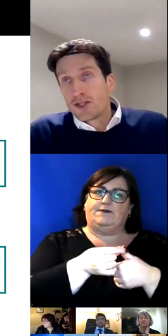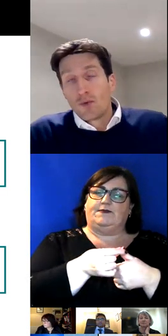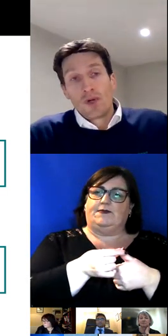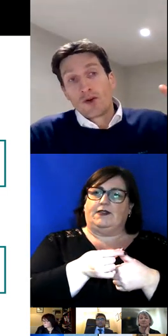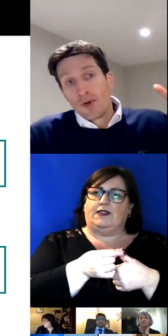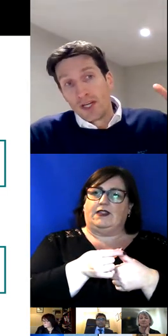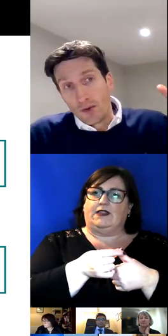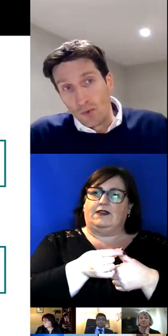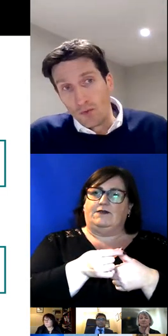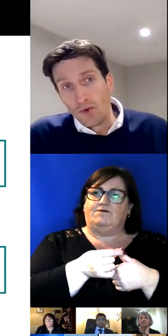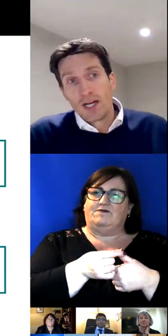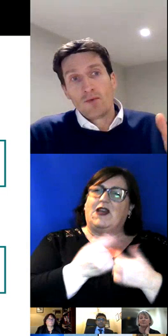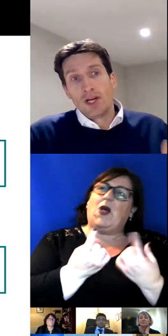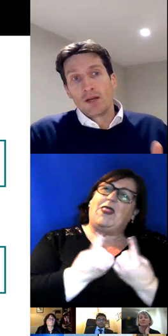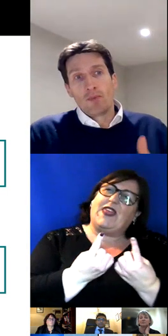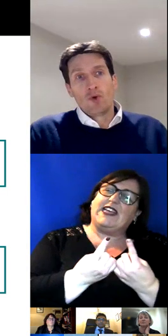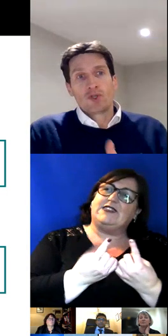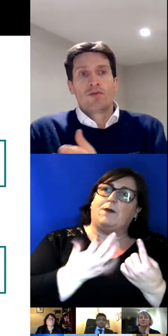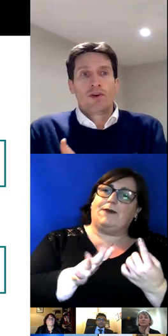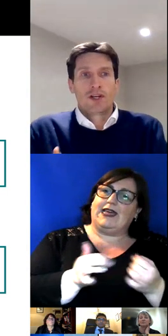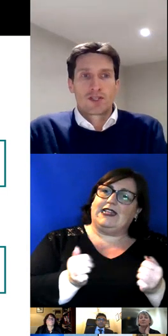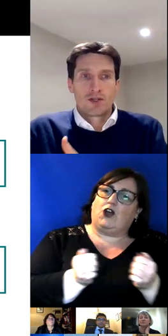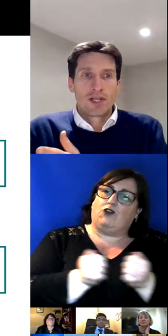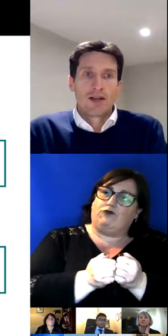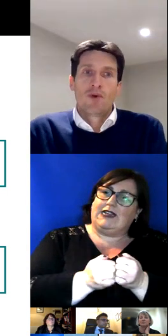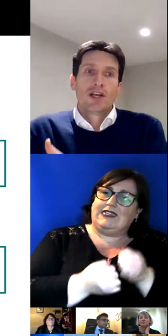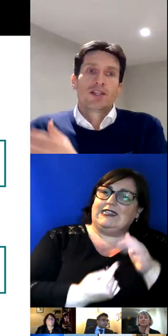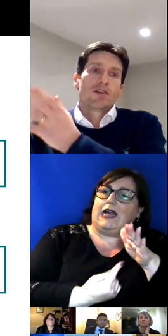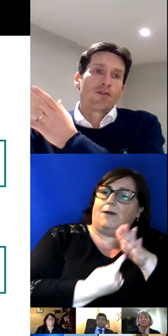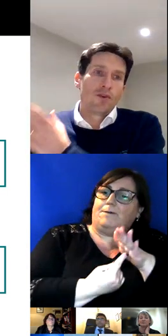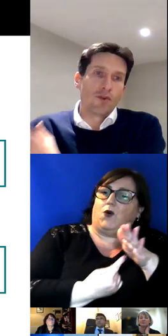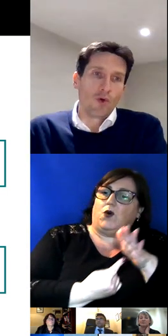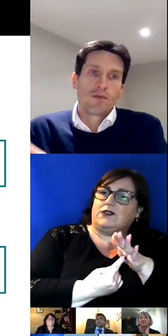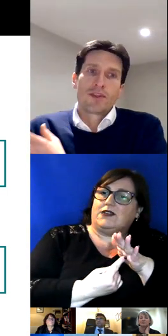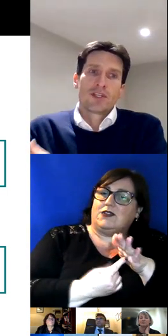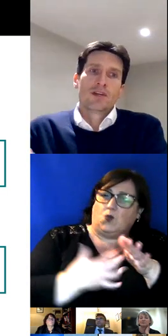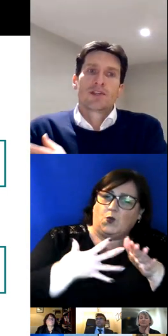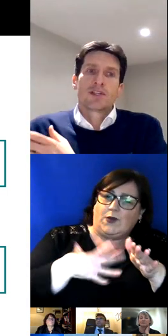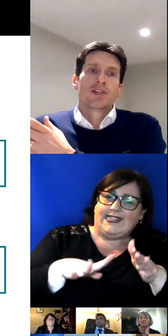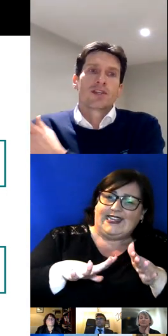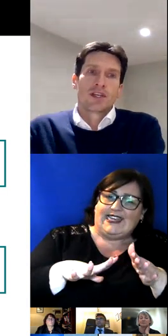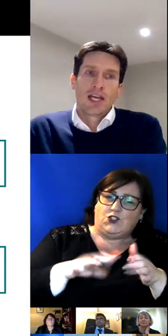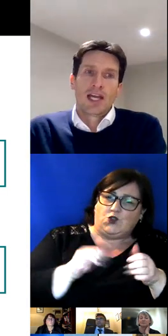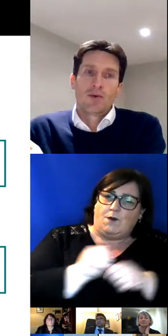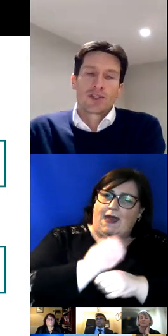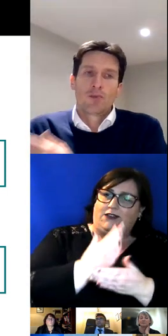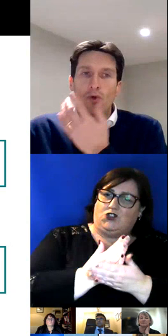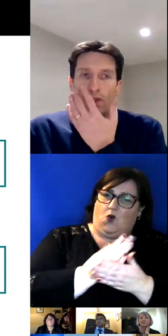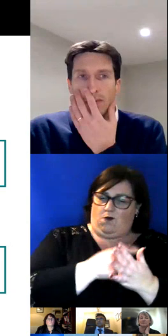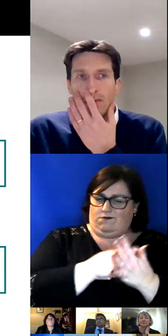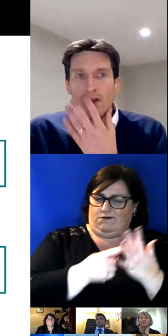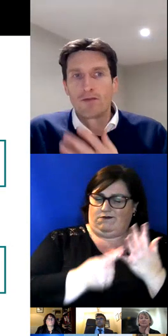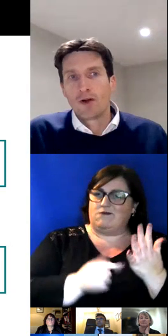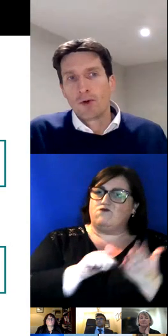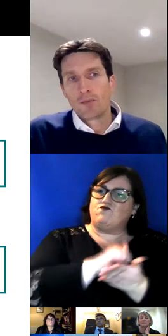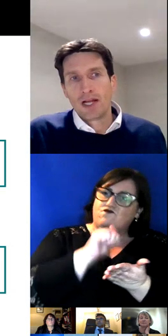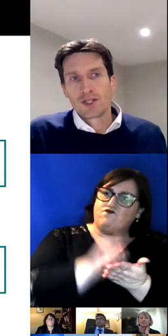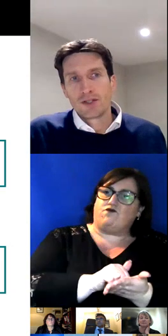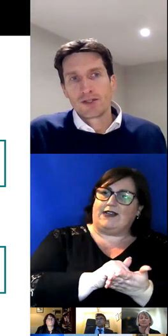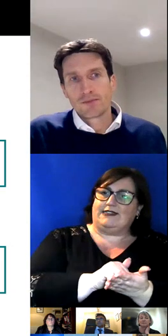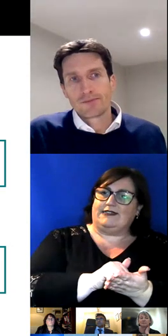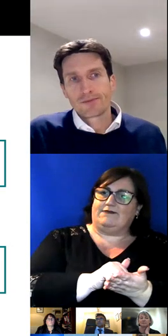are things that we agreed that were really, really important for us to get right through all of the services and care and support that we provide